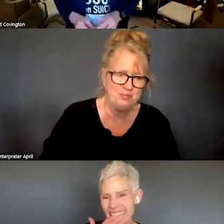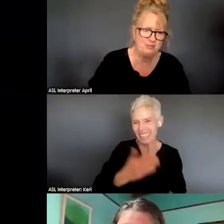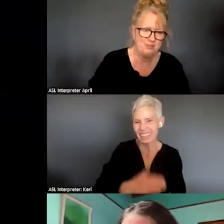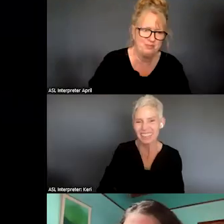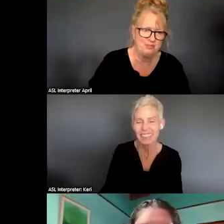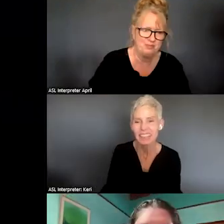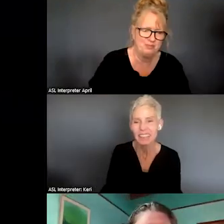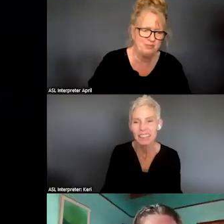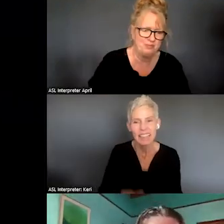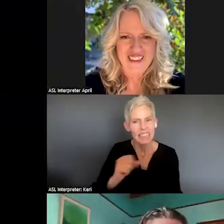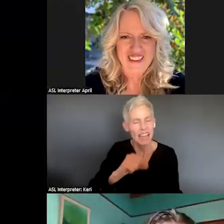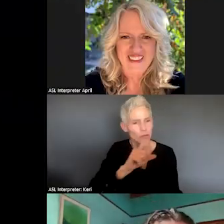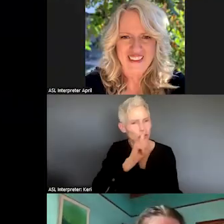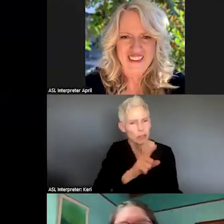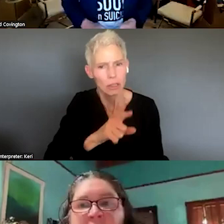Yeah.